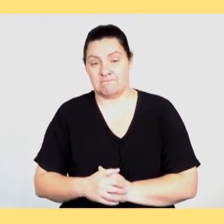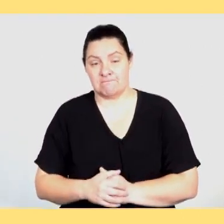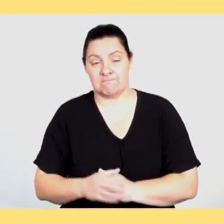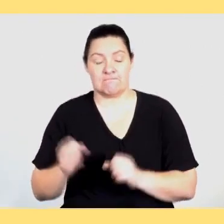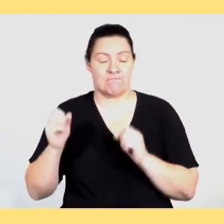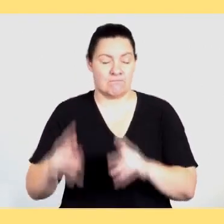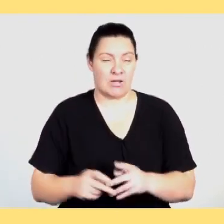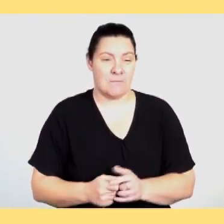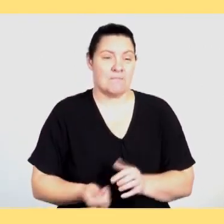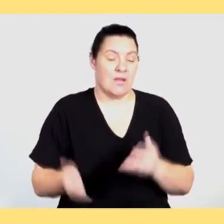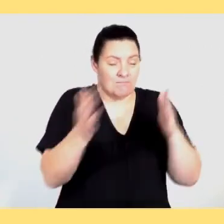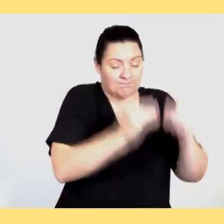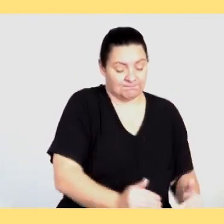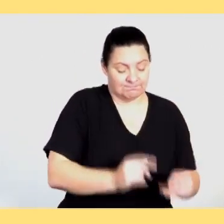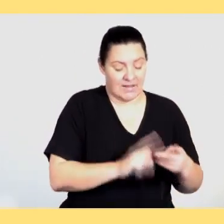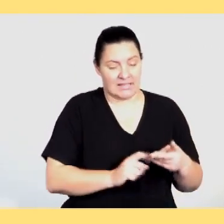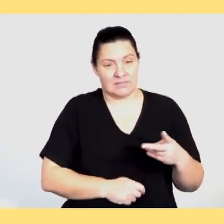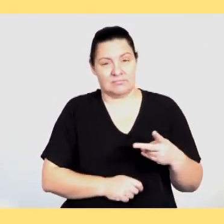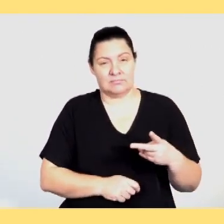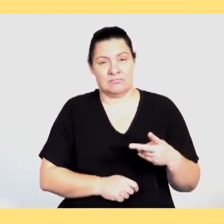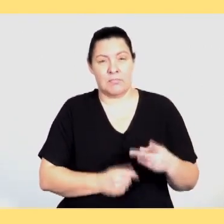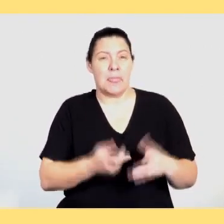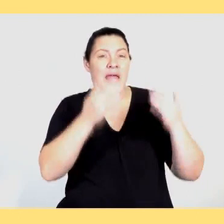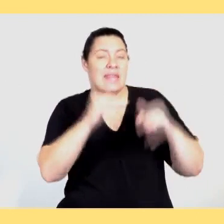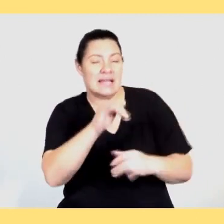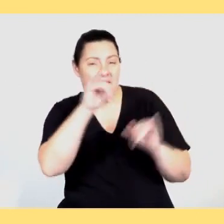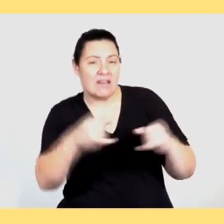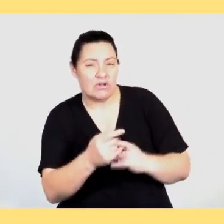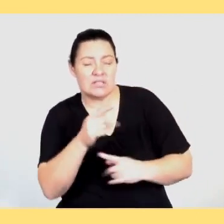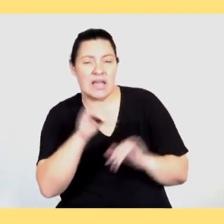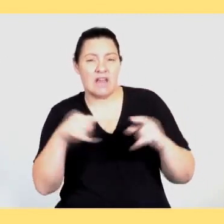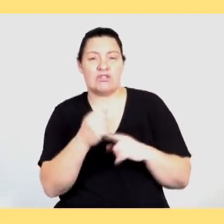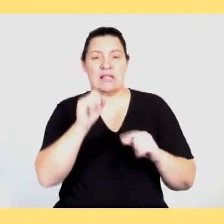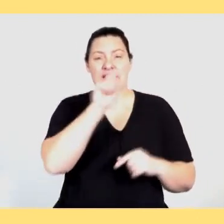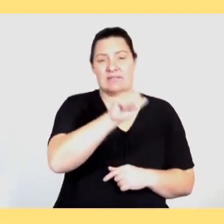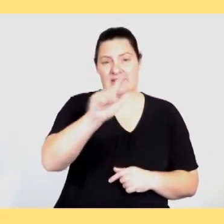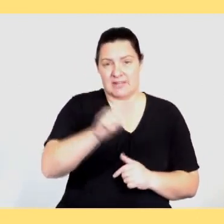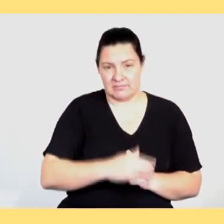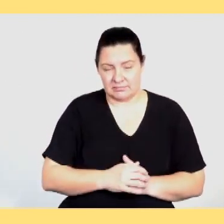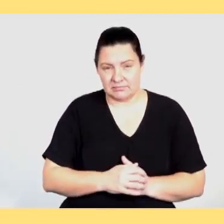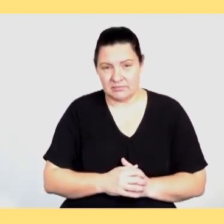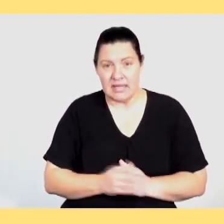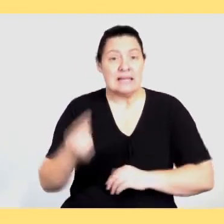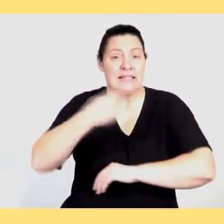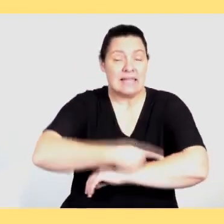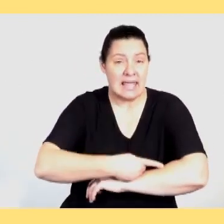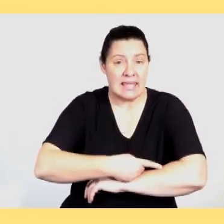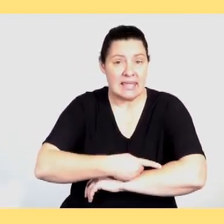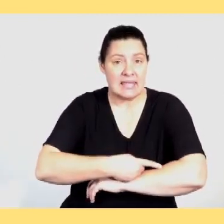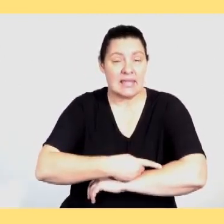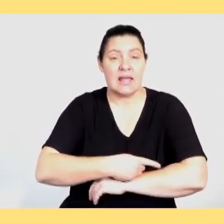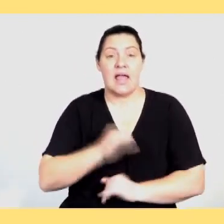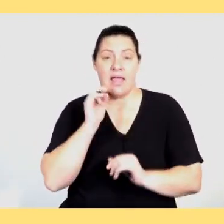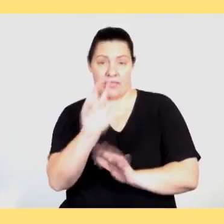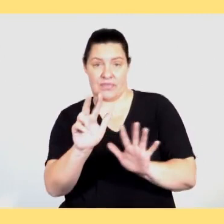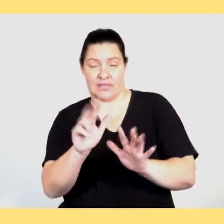6,250. Okay, let's quickly go on to the next one. The next invoice is invoice number 77, and the day